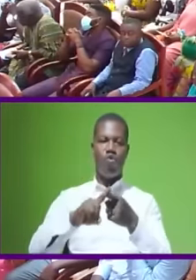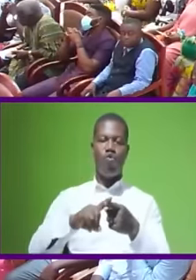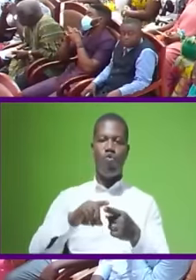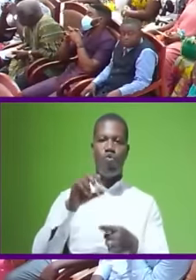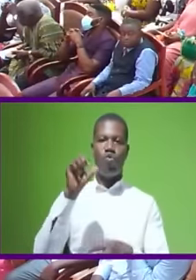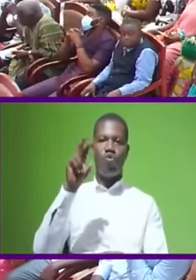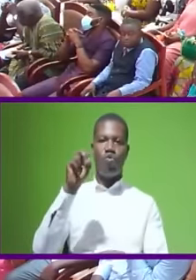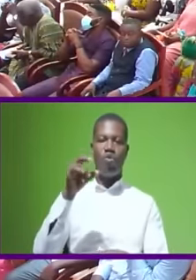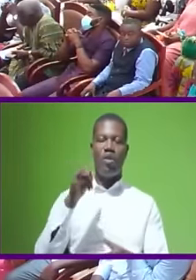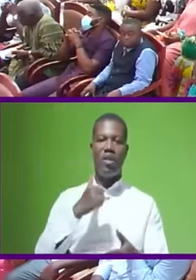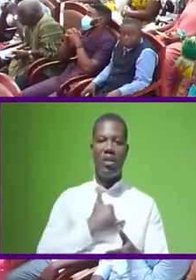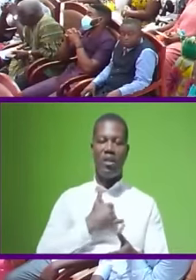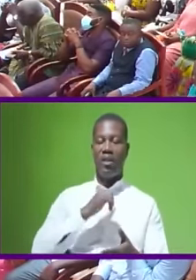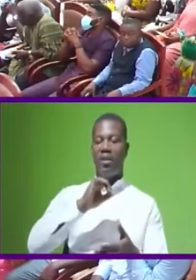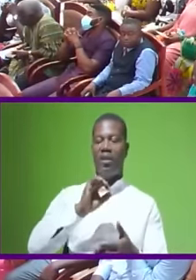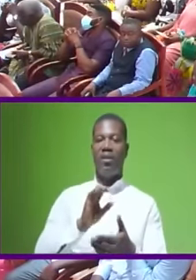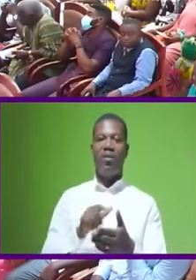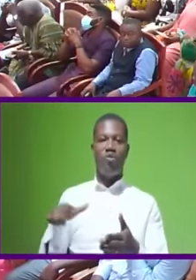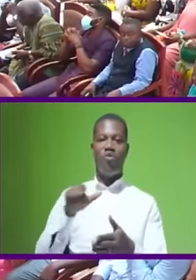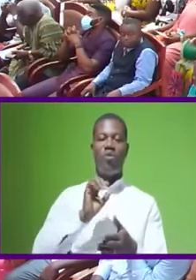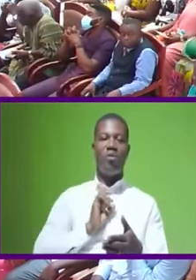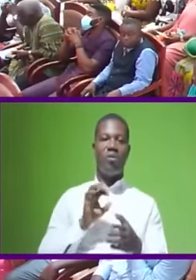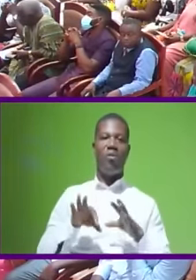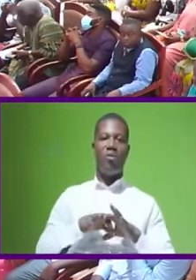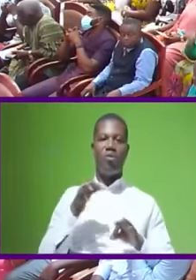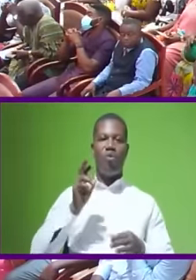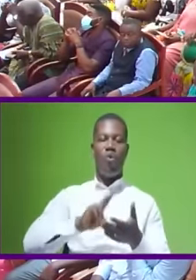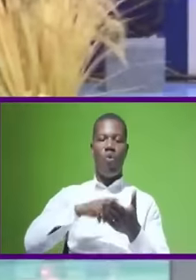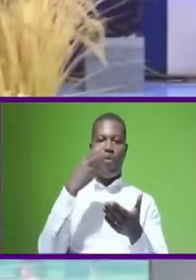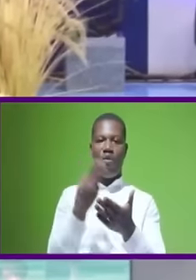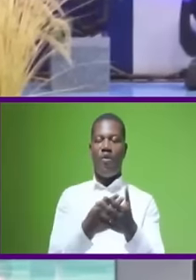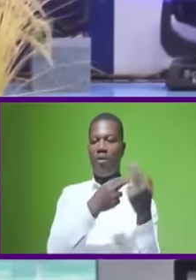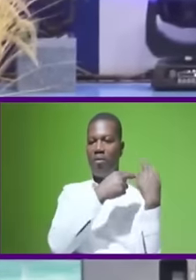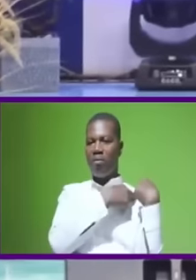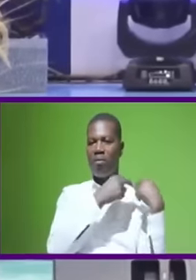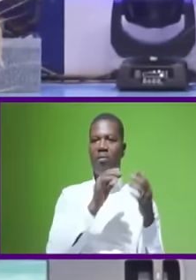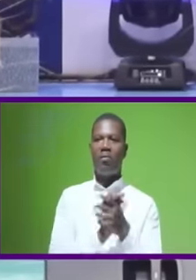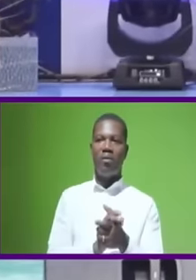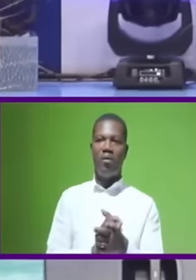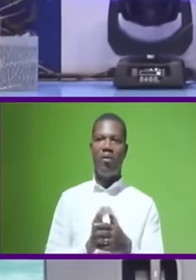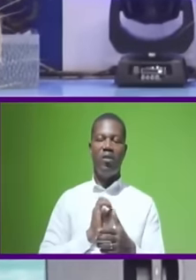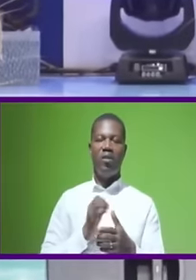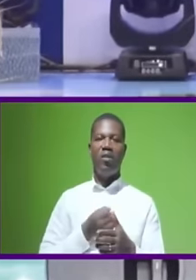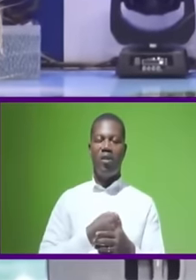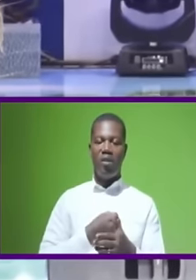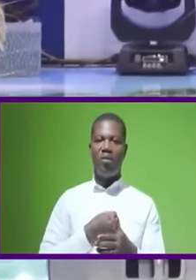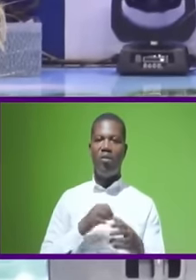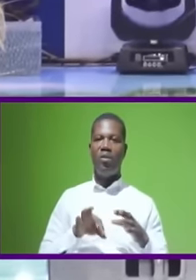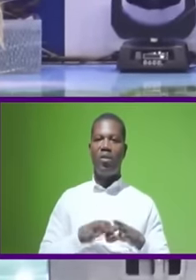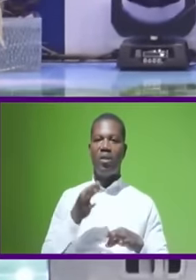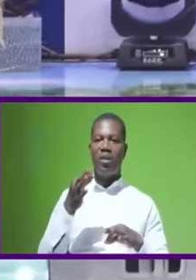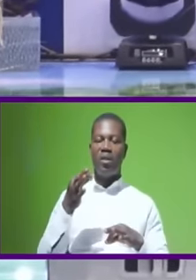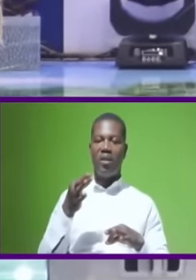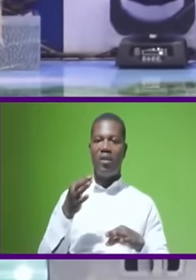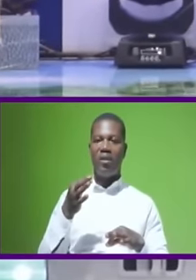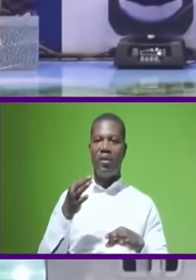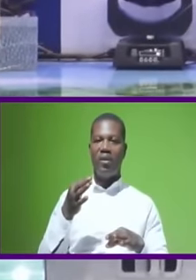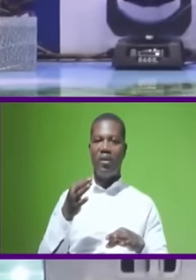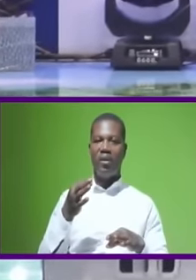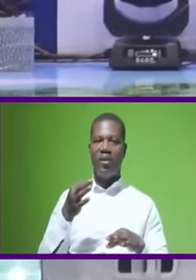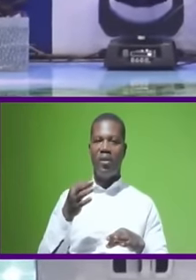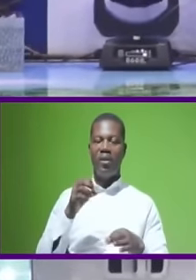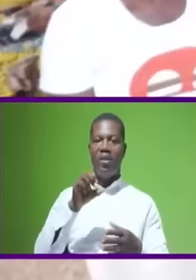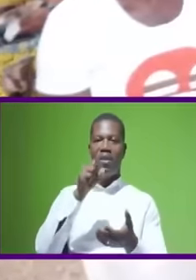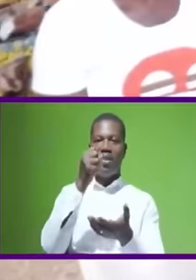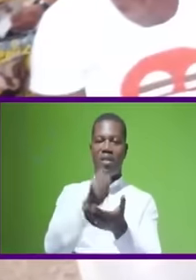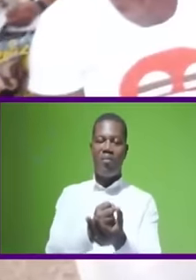na ye krada? This is where our soul is. Ye krabwa ene ohine David. That